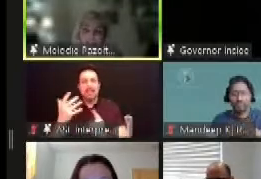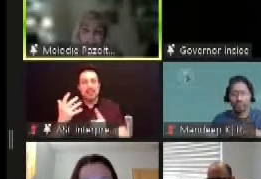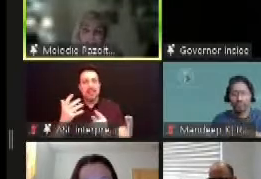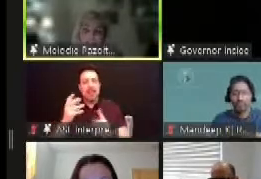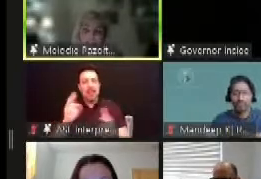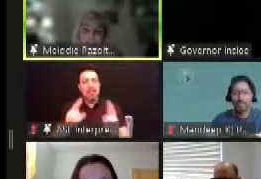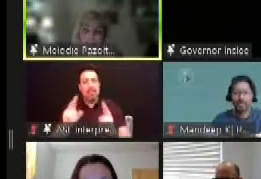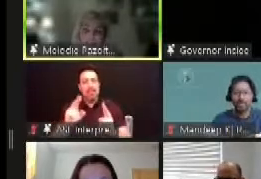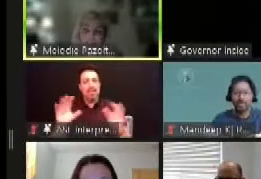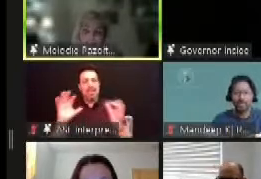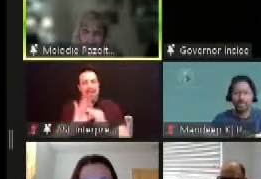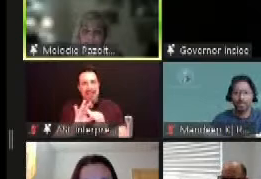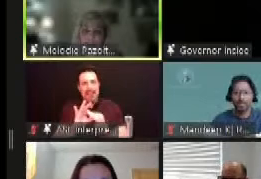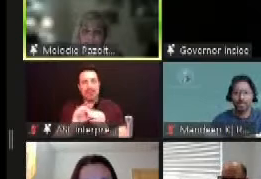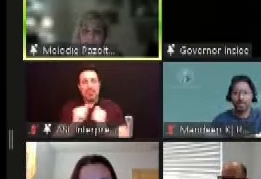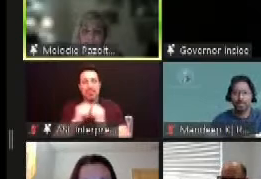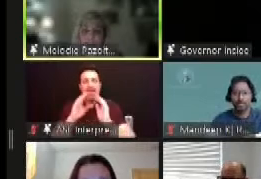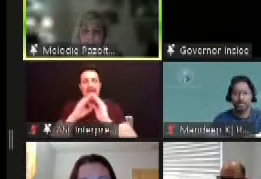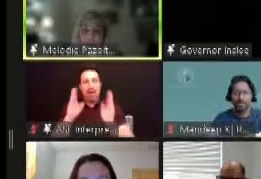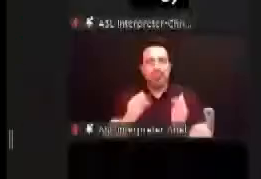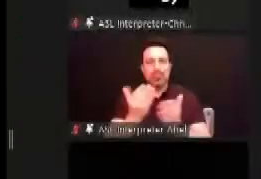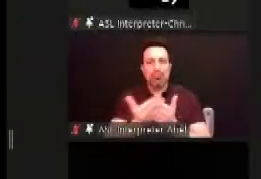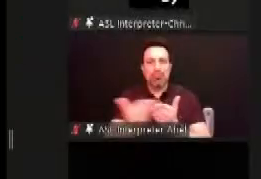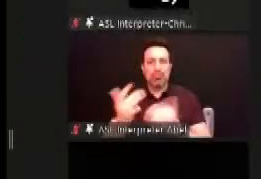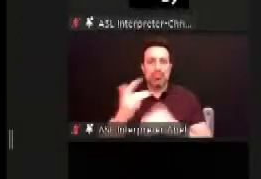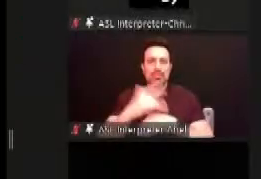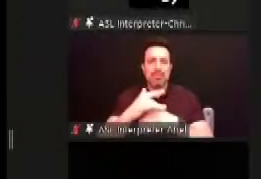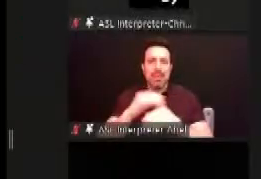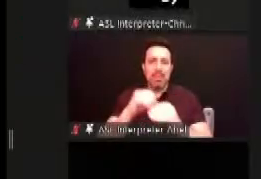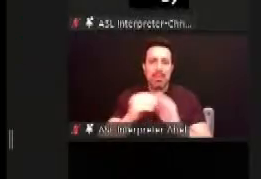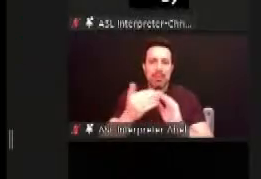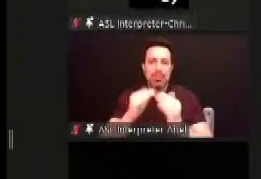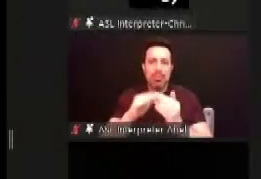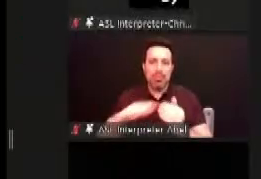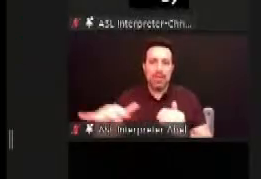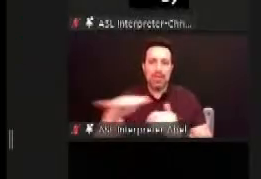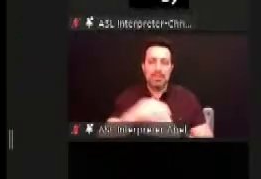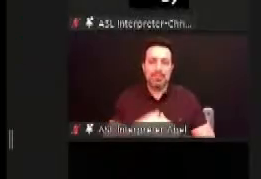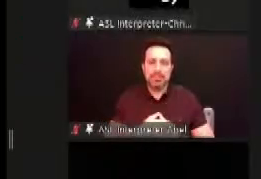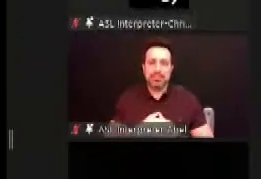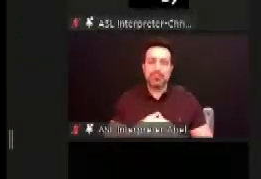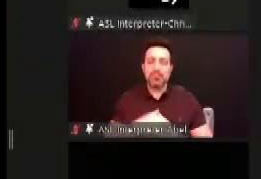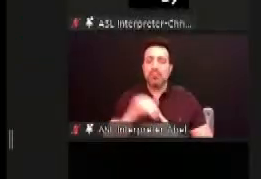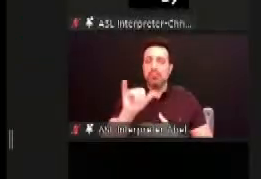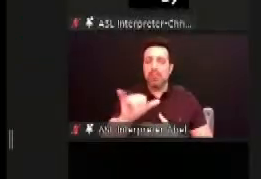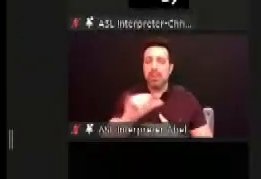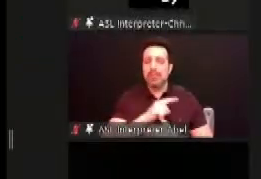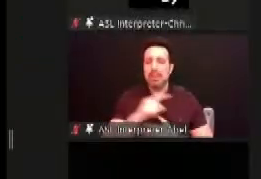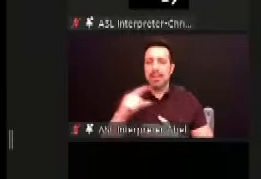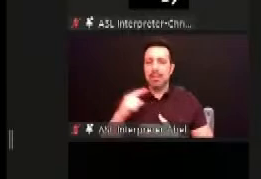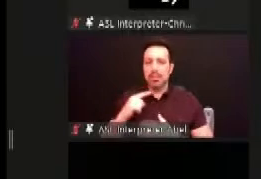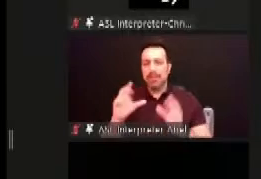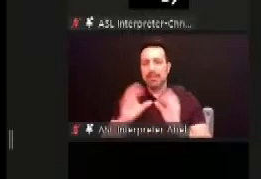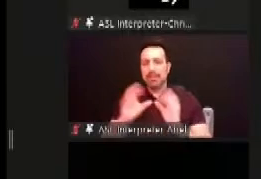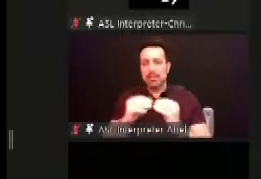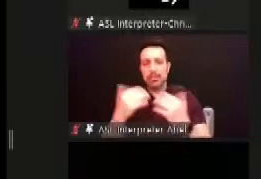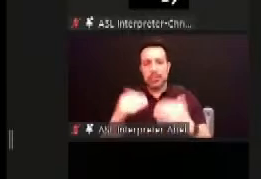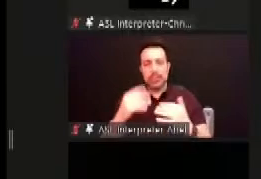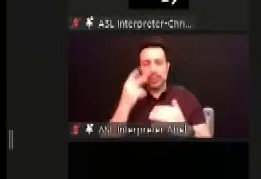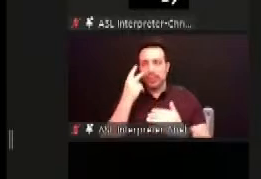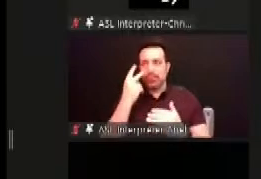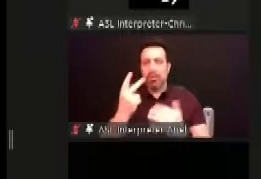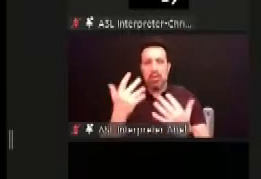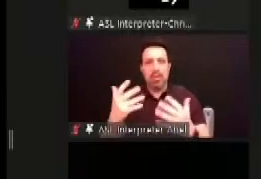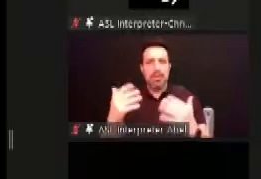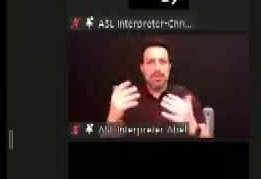people connected to the housing resources that are available in the community. This legislative session saw unprecedented investments in housing, and